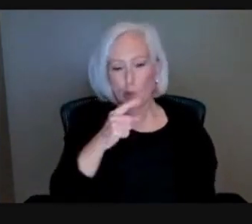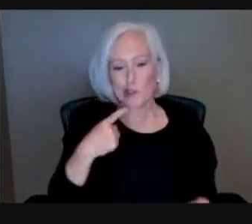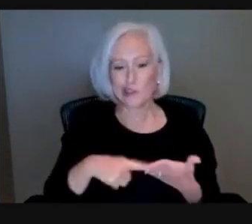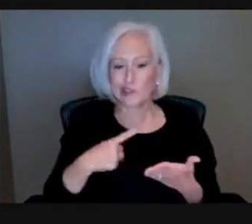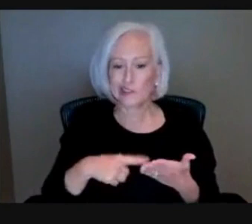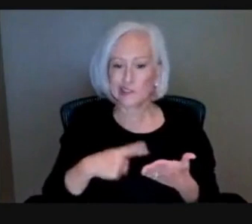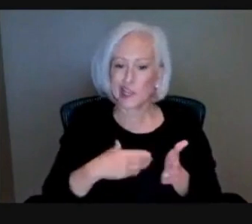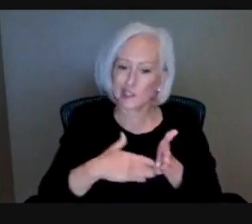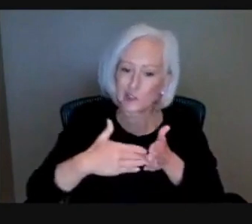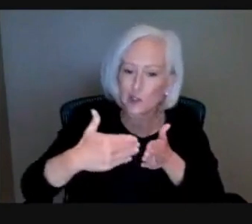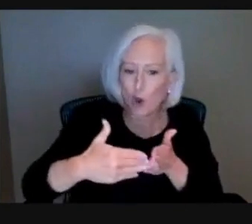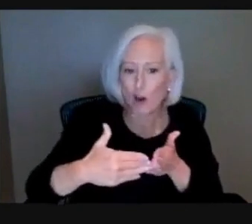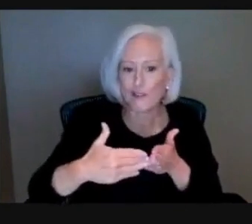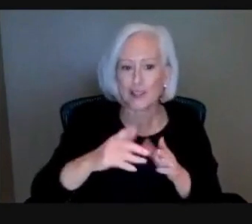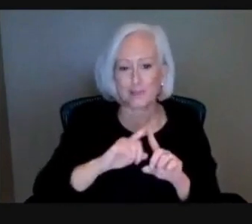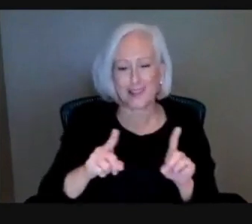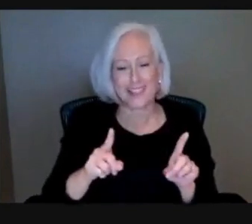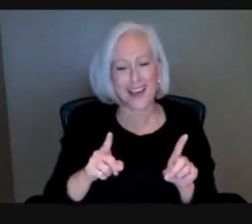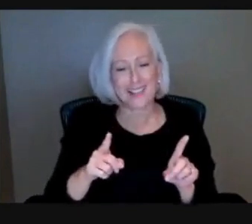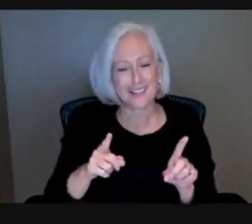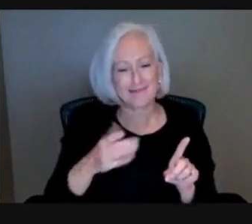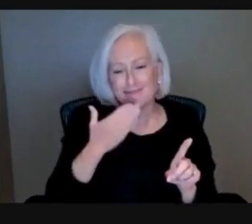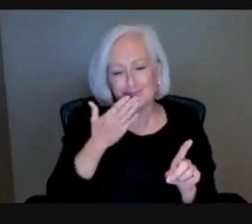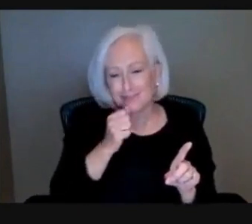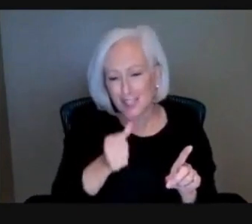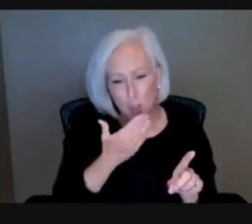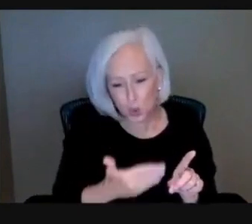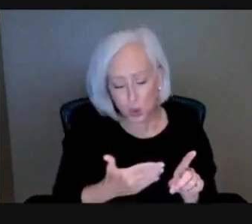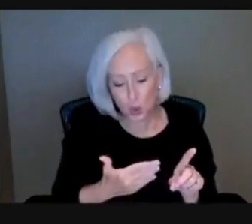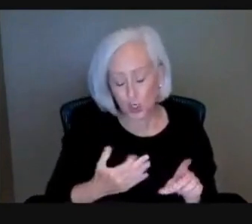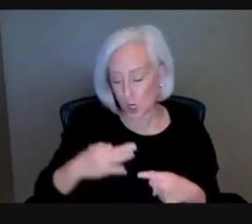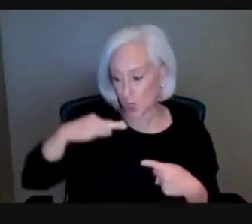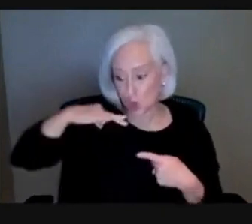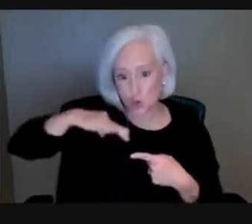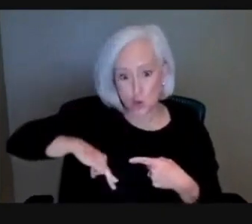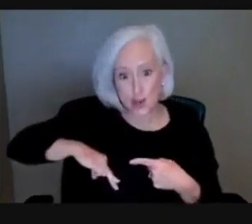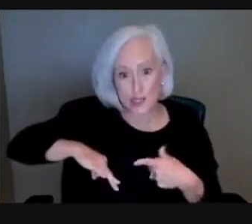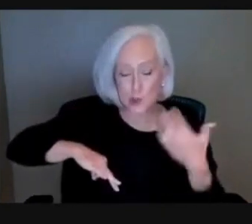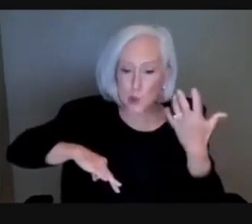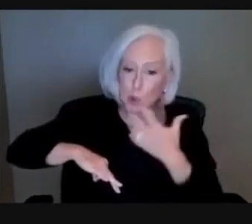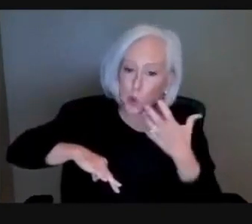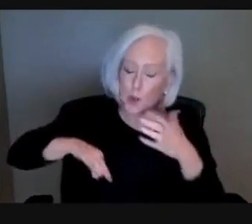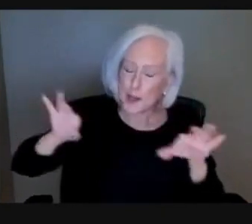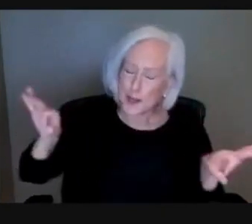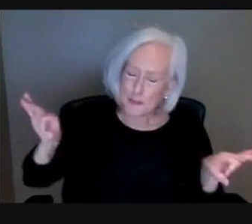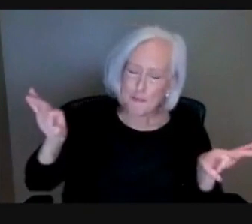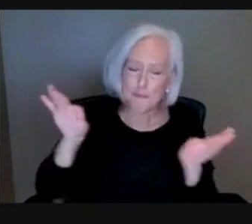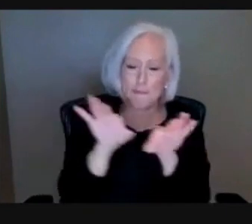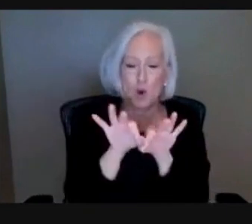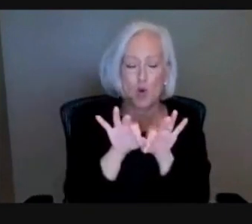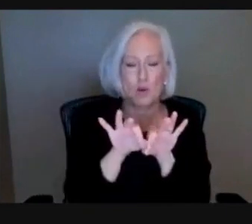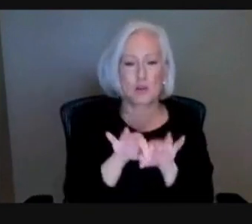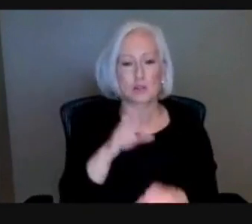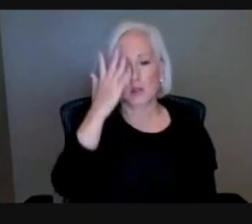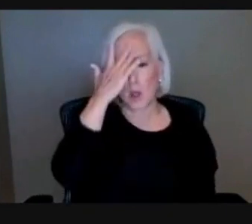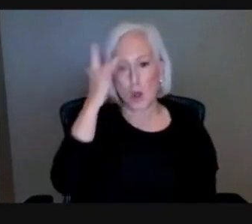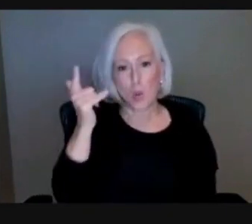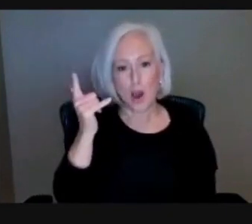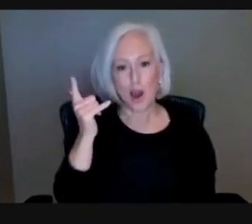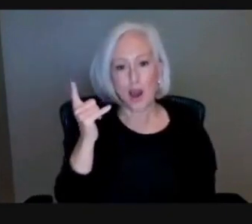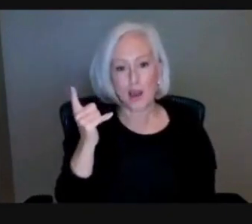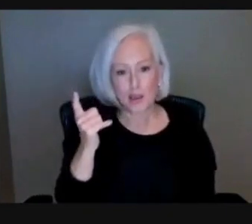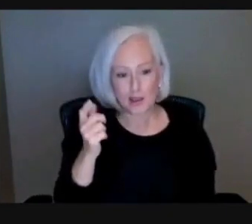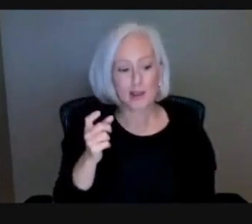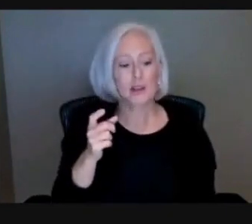us. Credit is so very important. Why is credit so important? It gives you access to